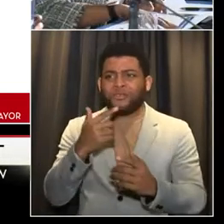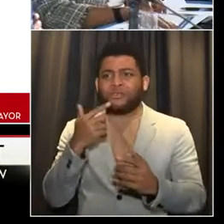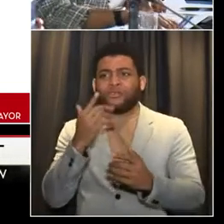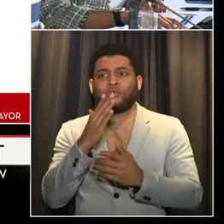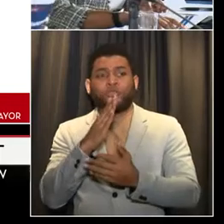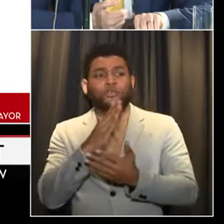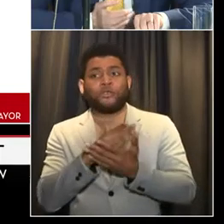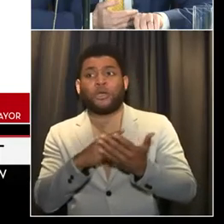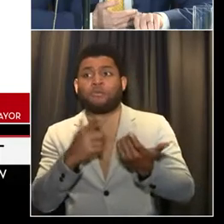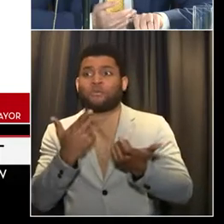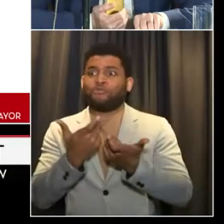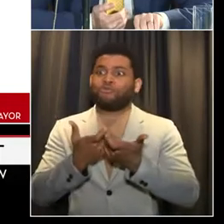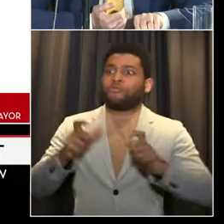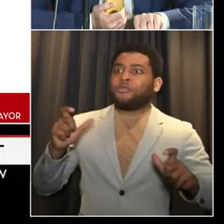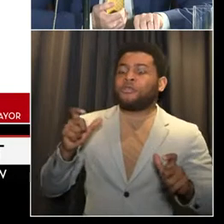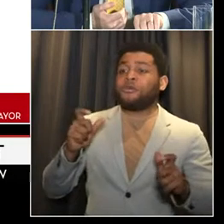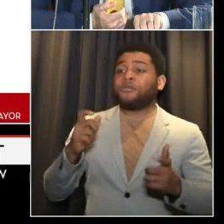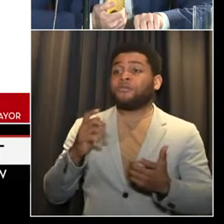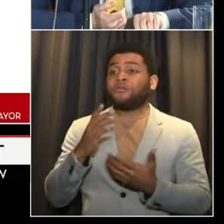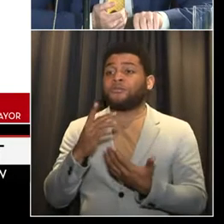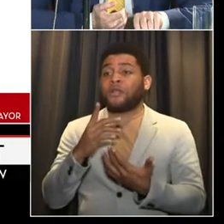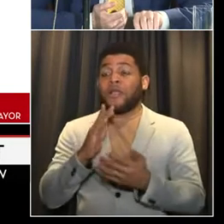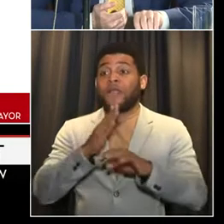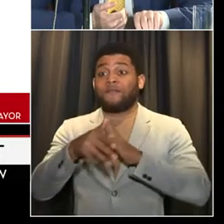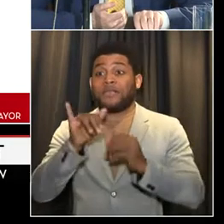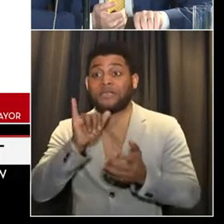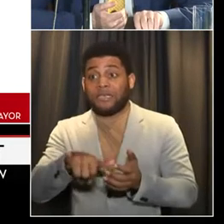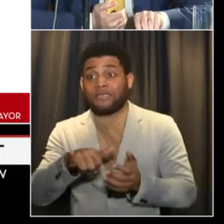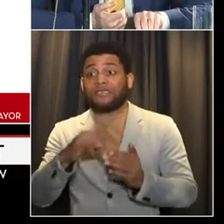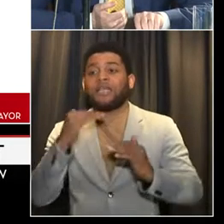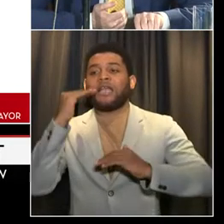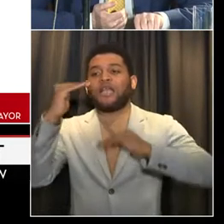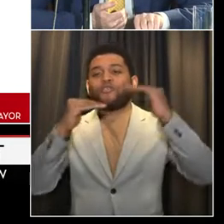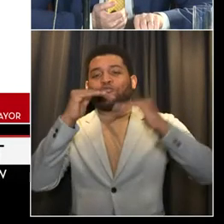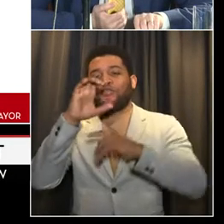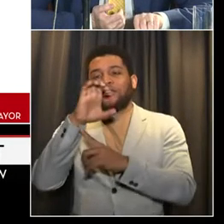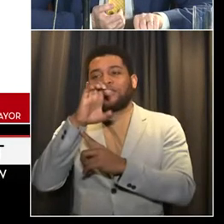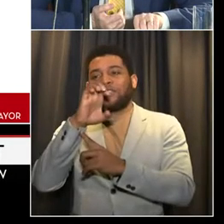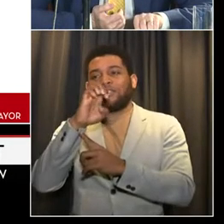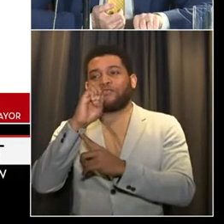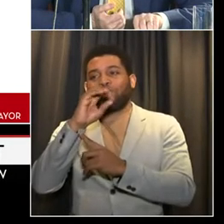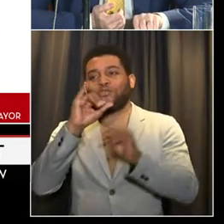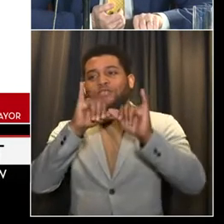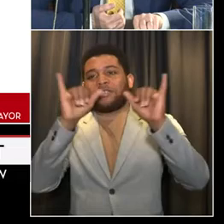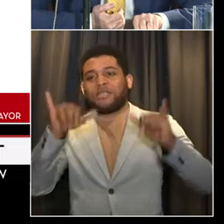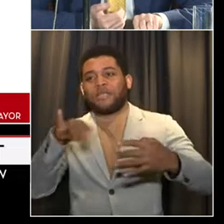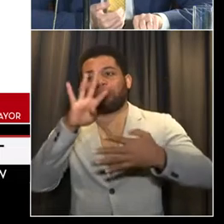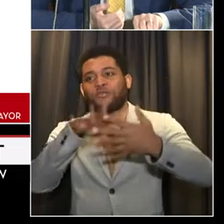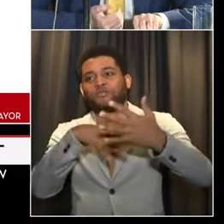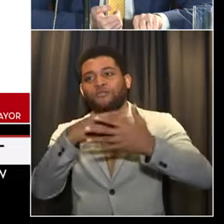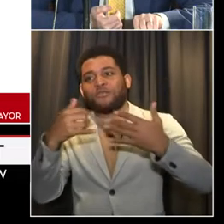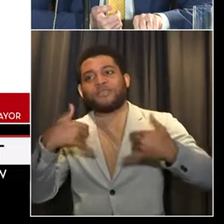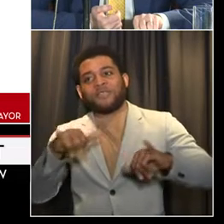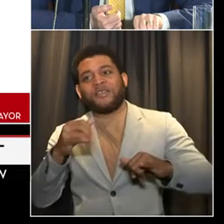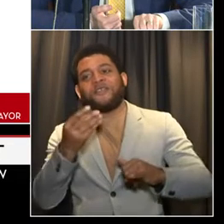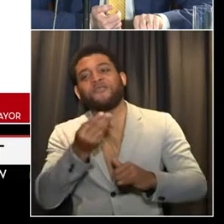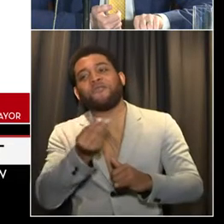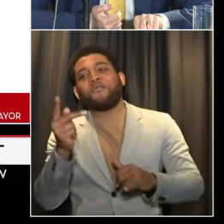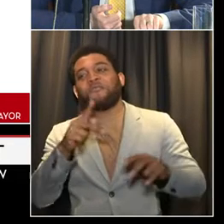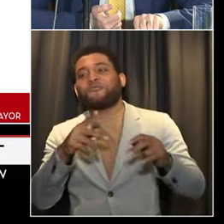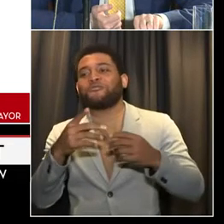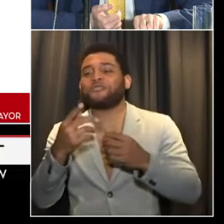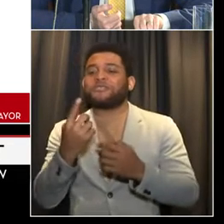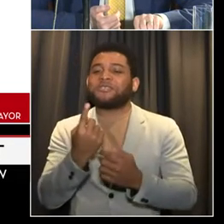after doing that adult ecosystem chart you saw, I still had a couple of days off, and so I said, let me plow into some